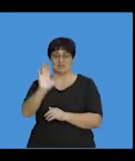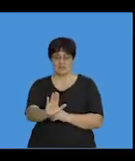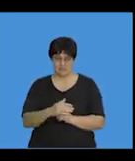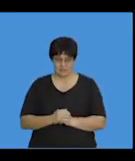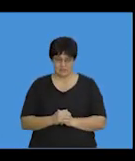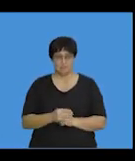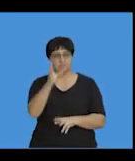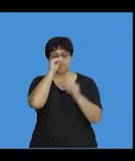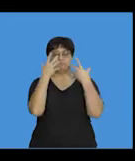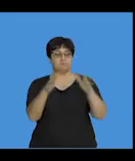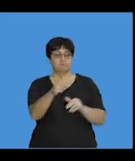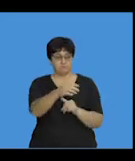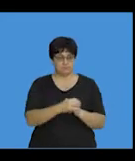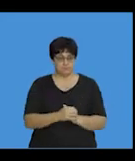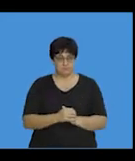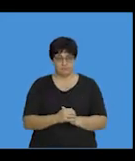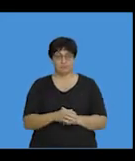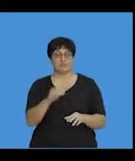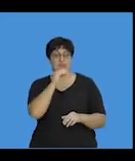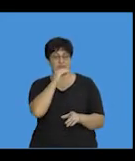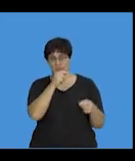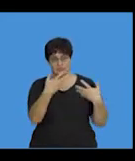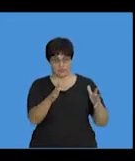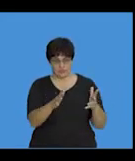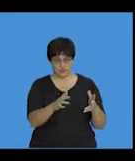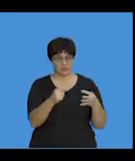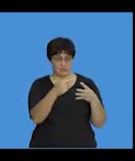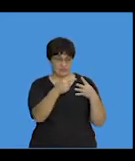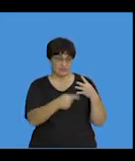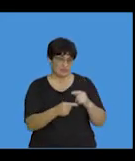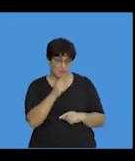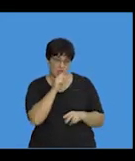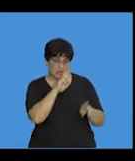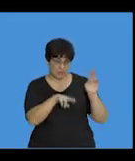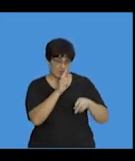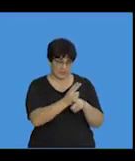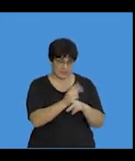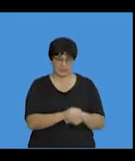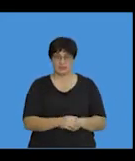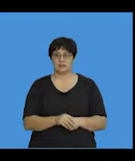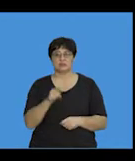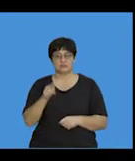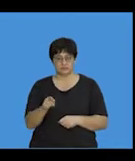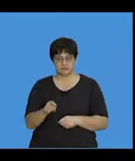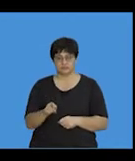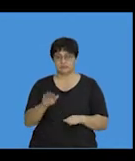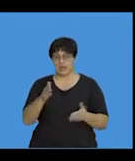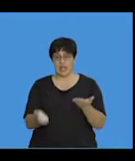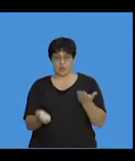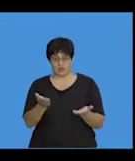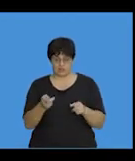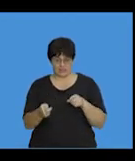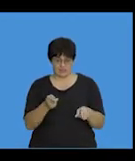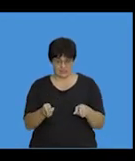learned? Well, we've done the definitions. There's quite a few, but we're going to revise those again. We've got the